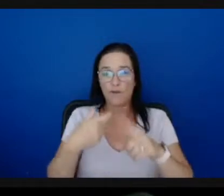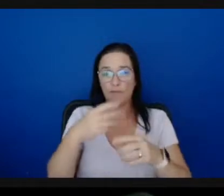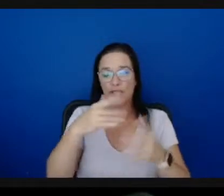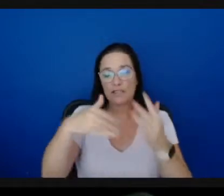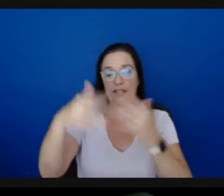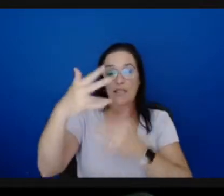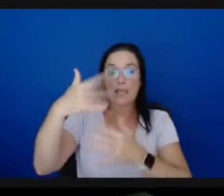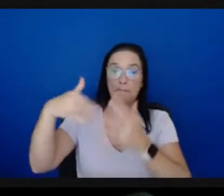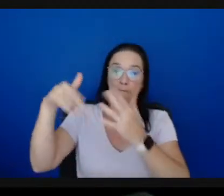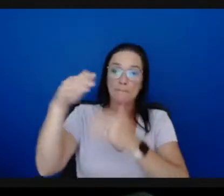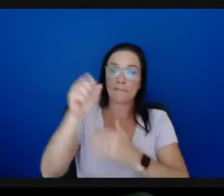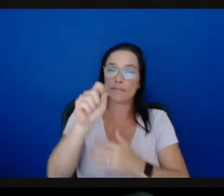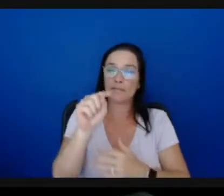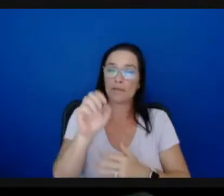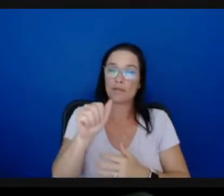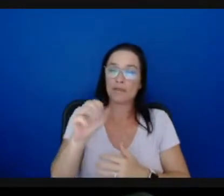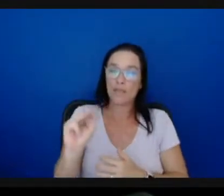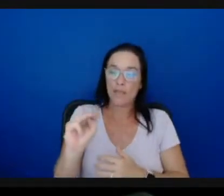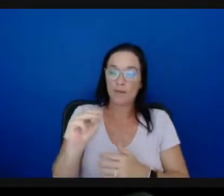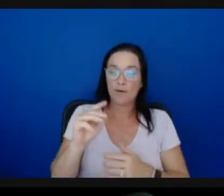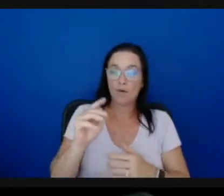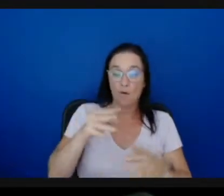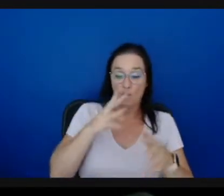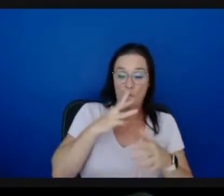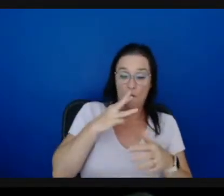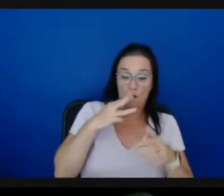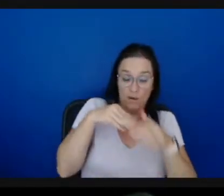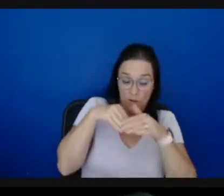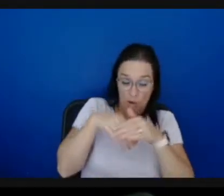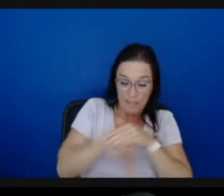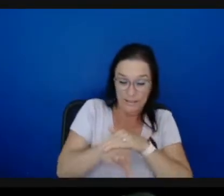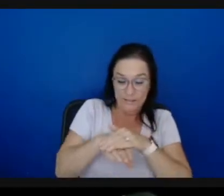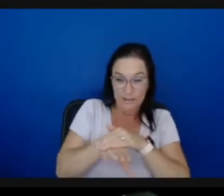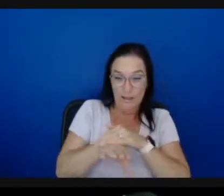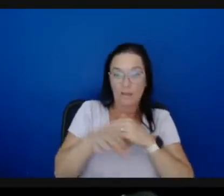where water has entered the very hot interior of the flow.